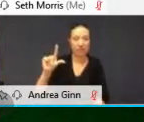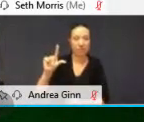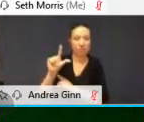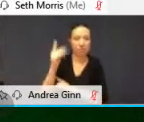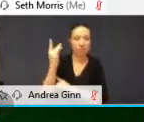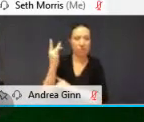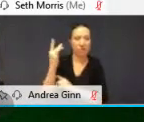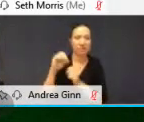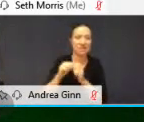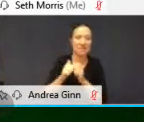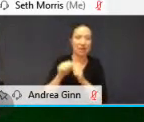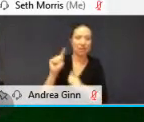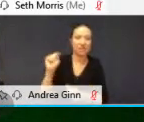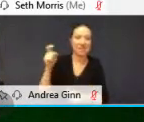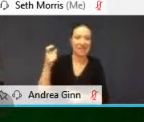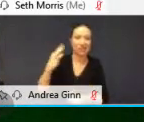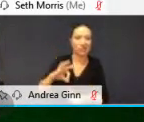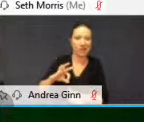calculated.